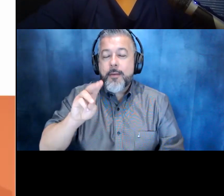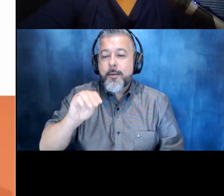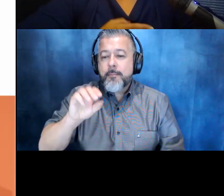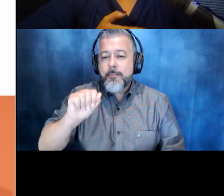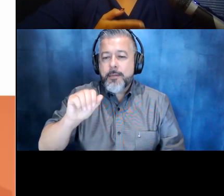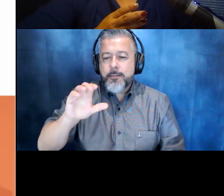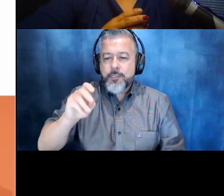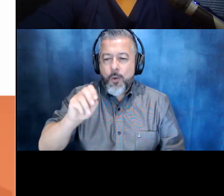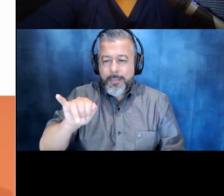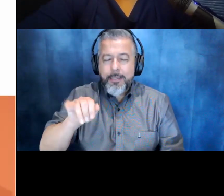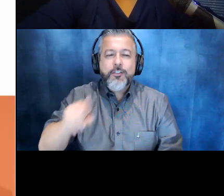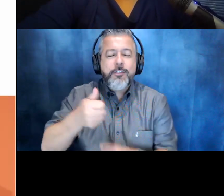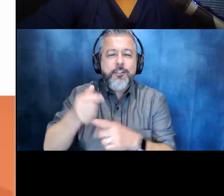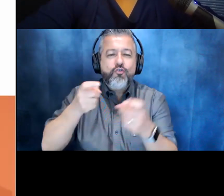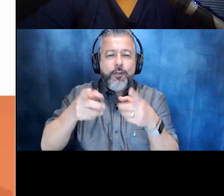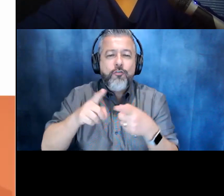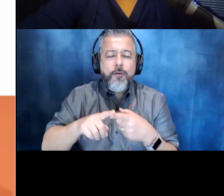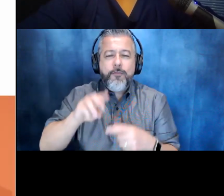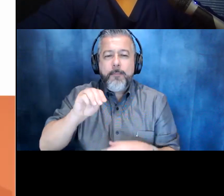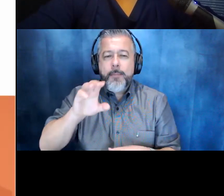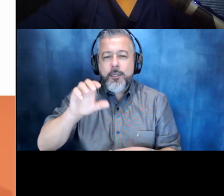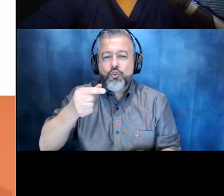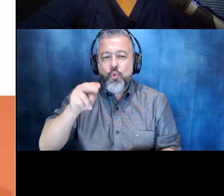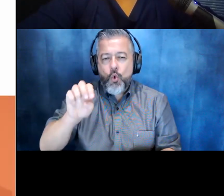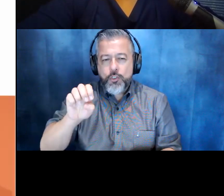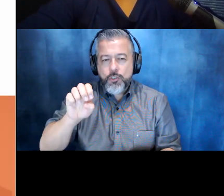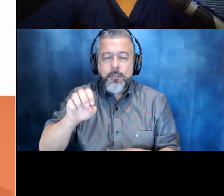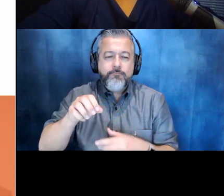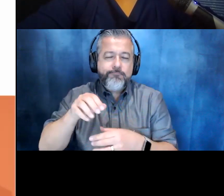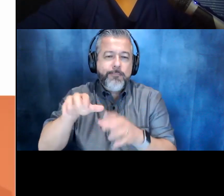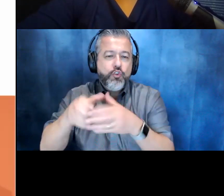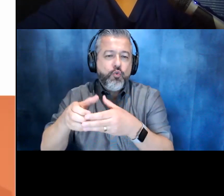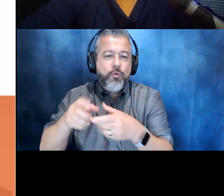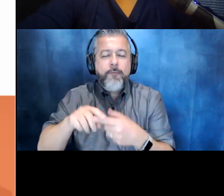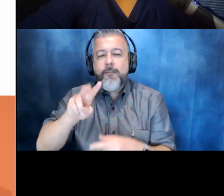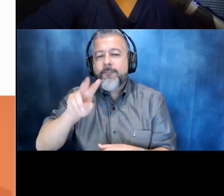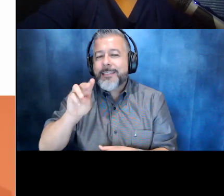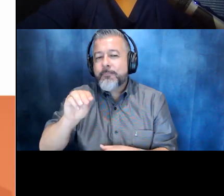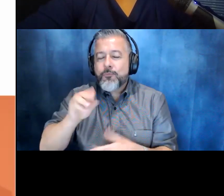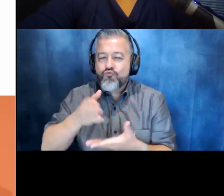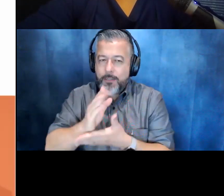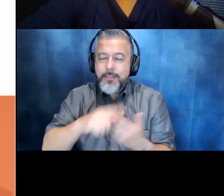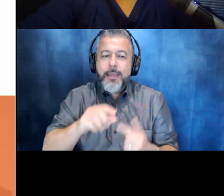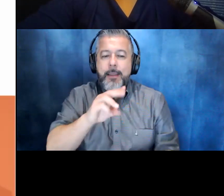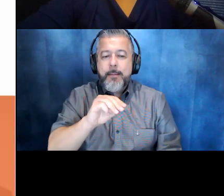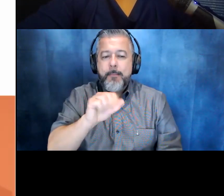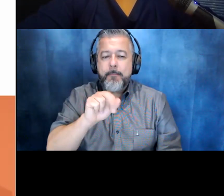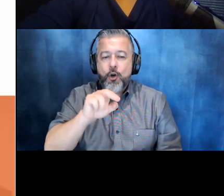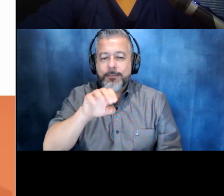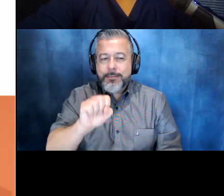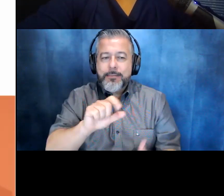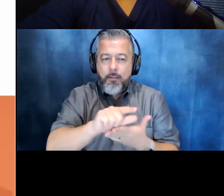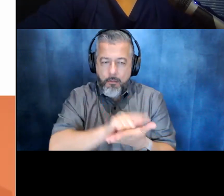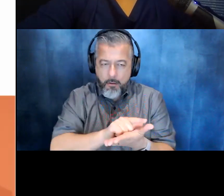the McGeorge Law Institute for Victims, and she's going to talk to us about victims' right and Marcy's Law. We're really excited to have